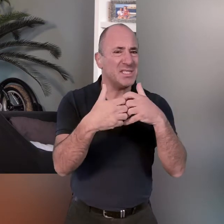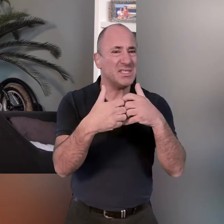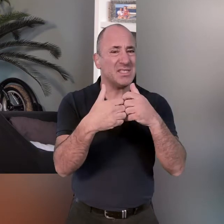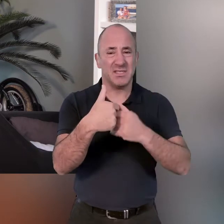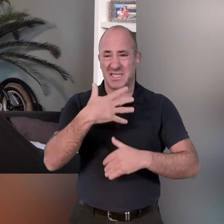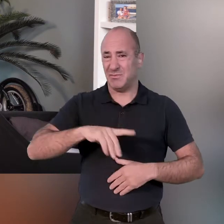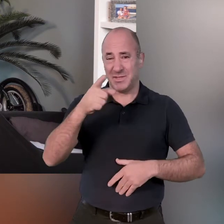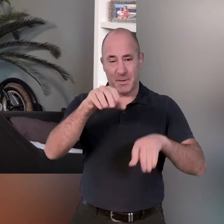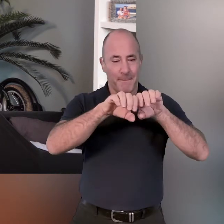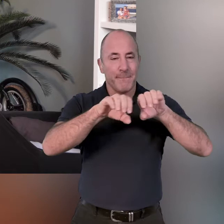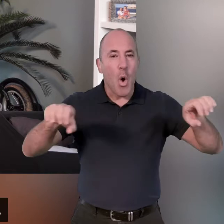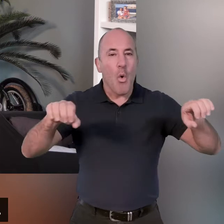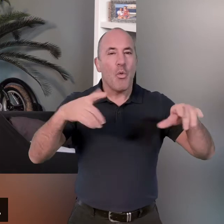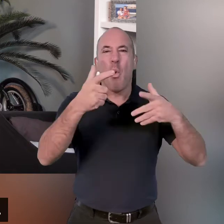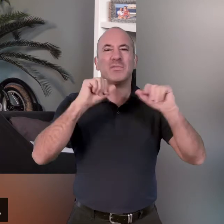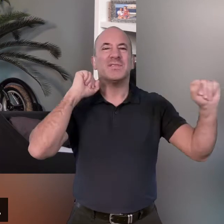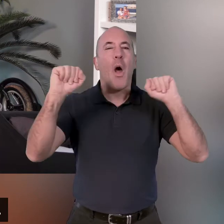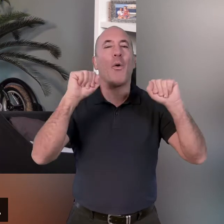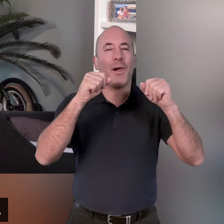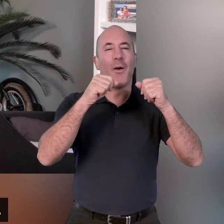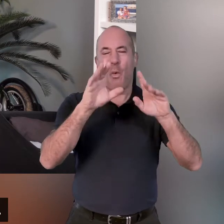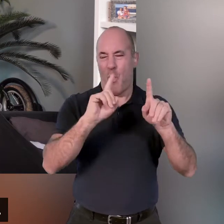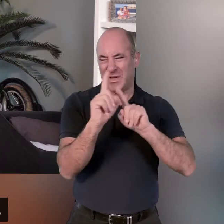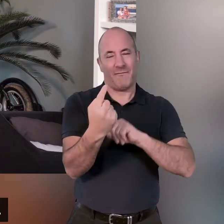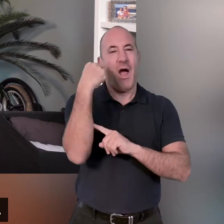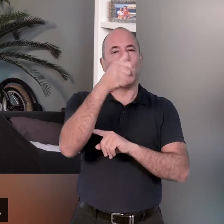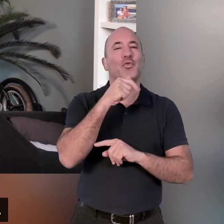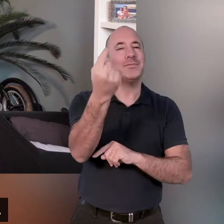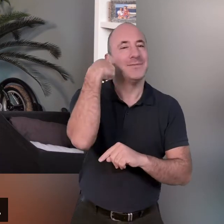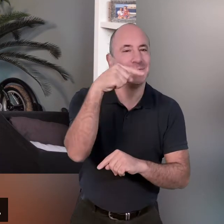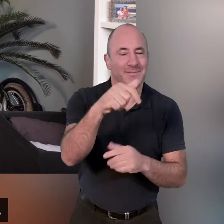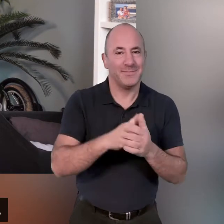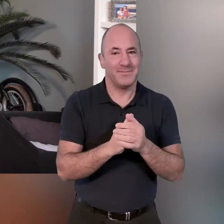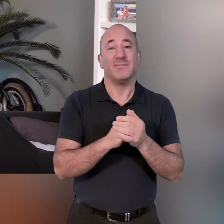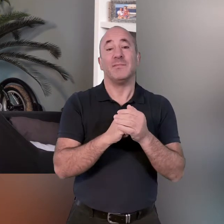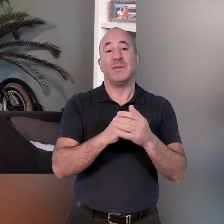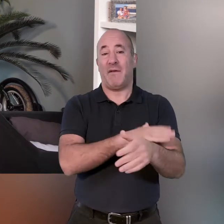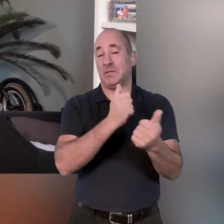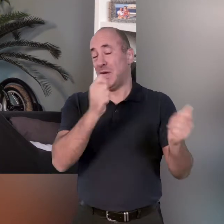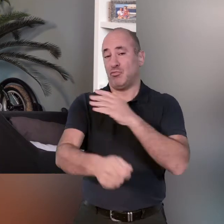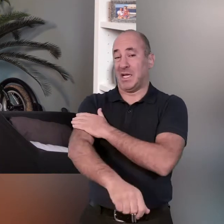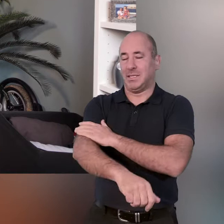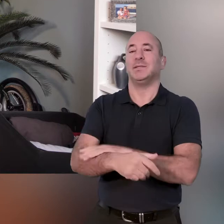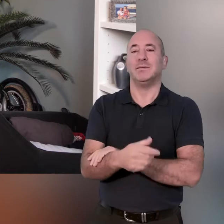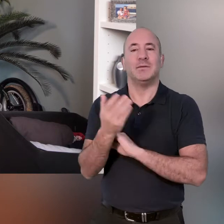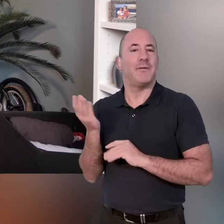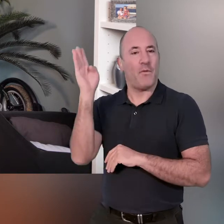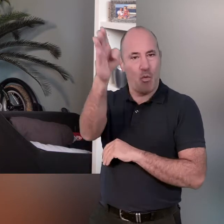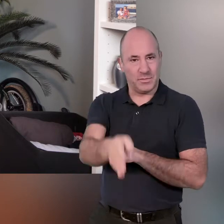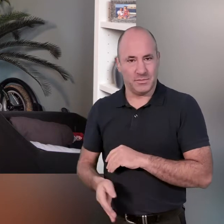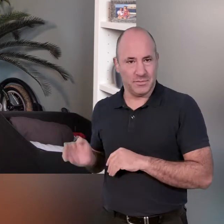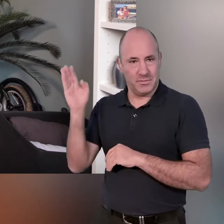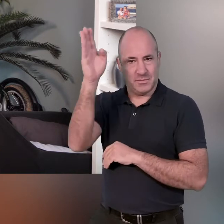terms of equipment wise, we're going to need those poles or towels or whatever you used last time. Let's change arm here.